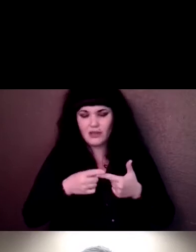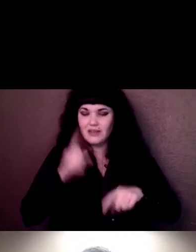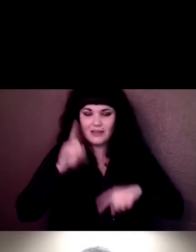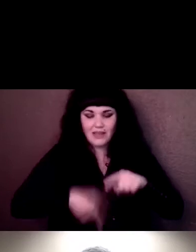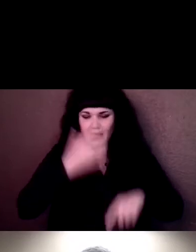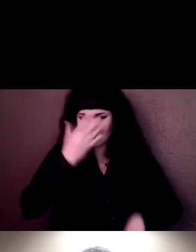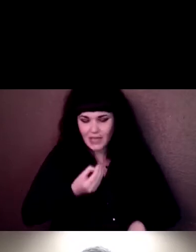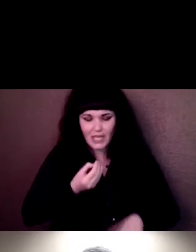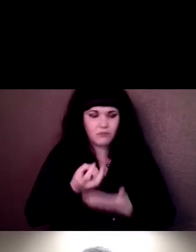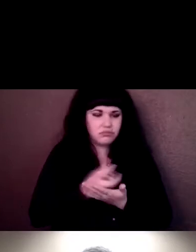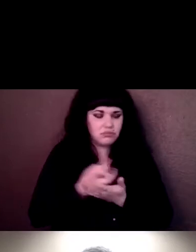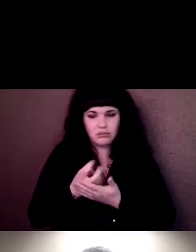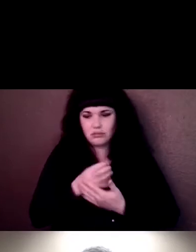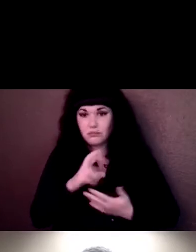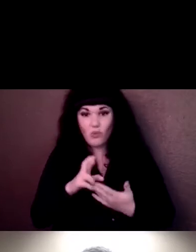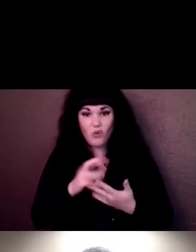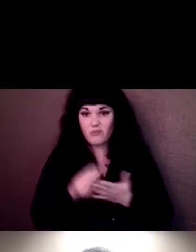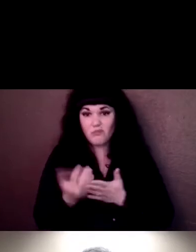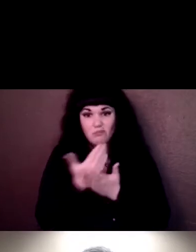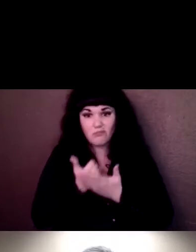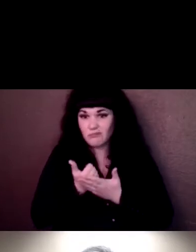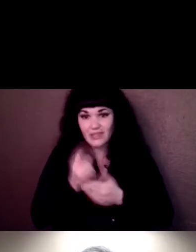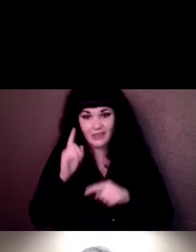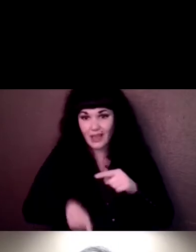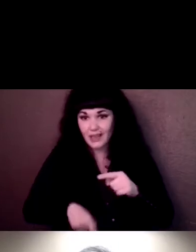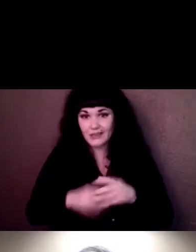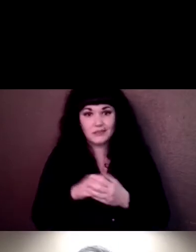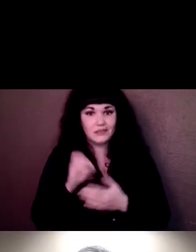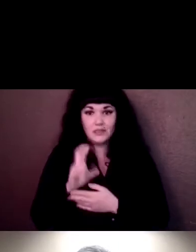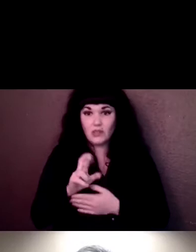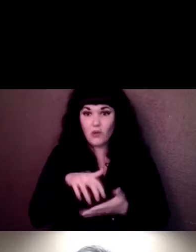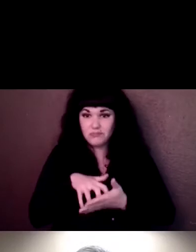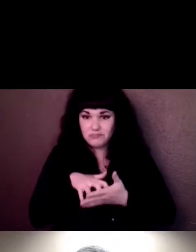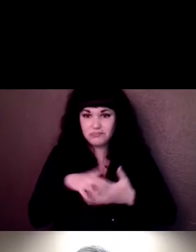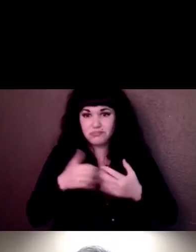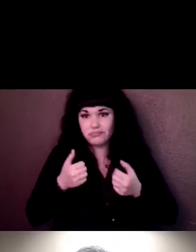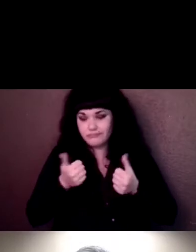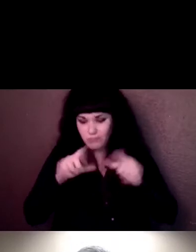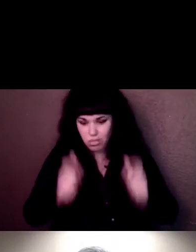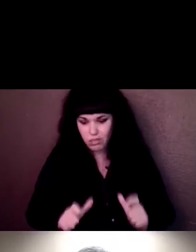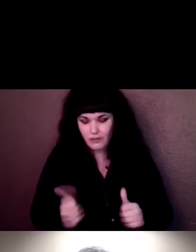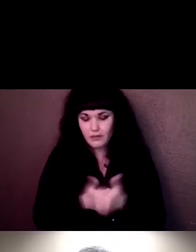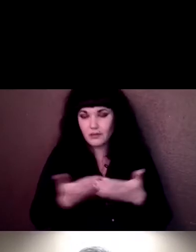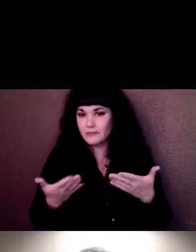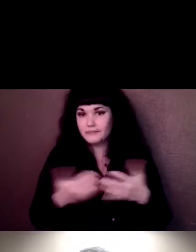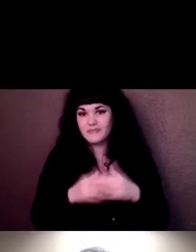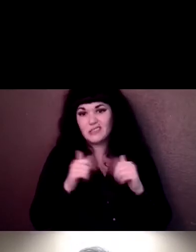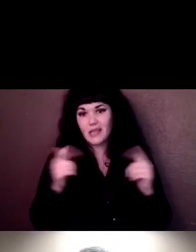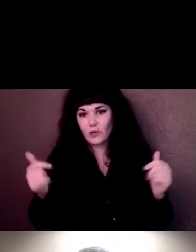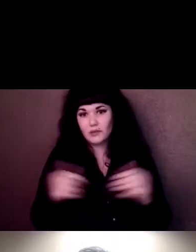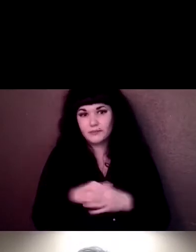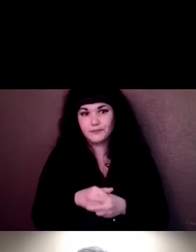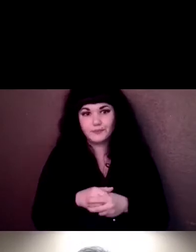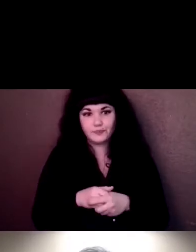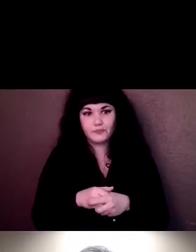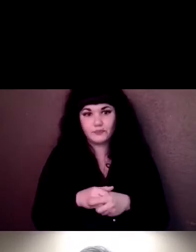potential, deconditioning, and etc. And you'll see that these things